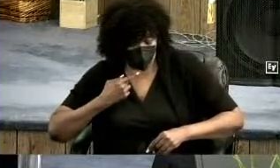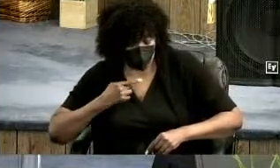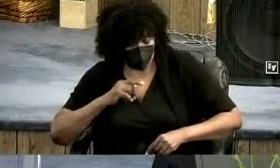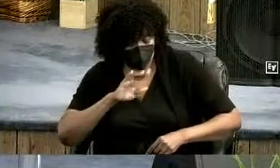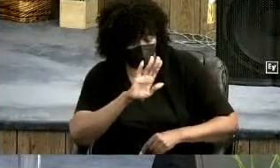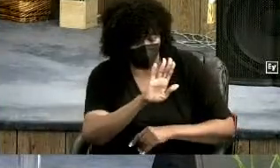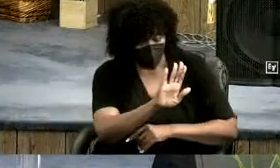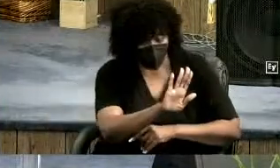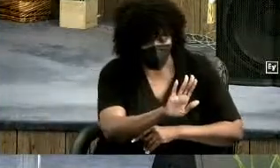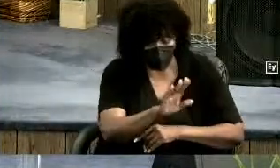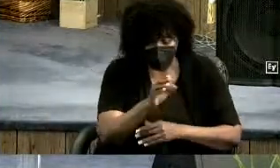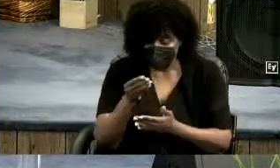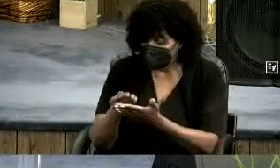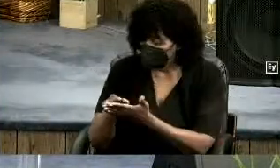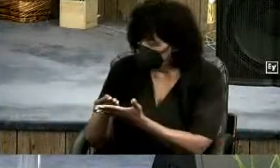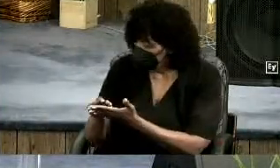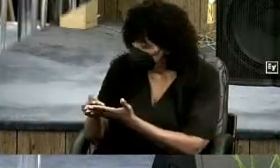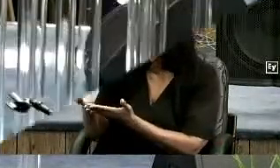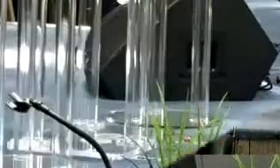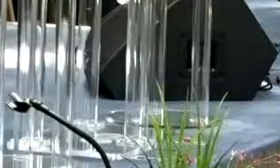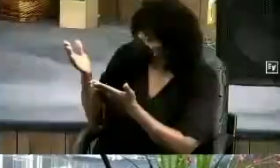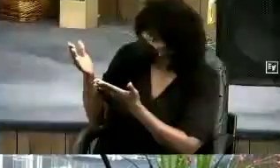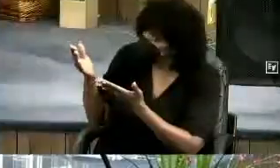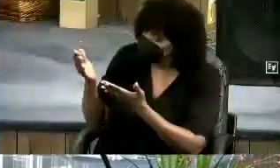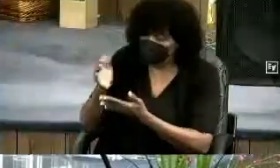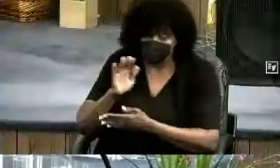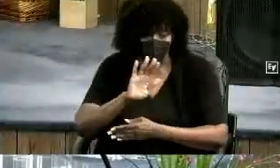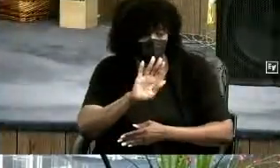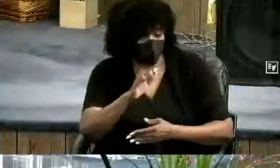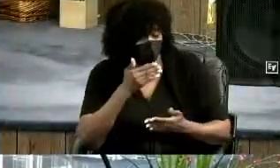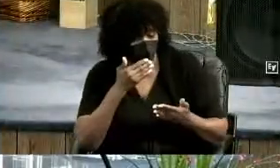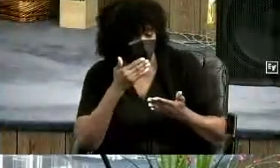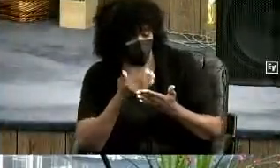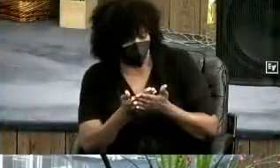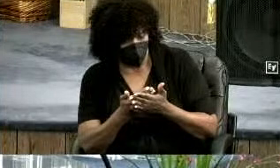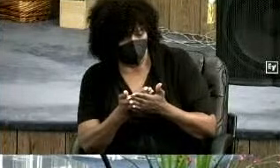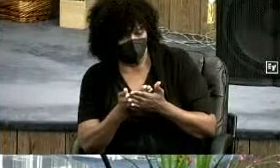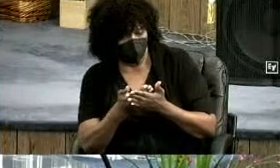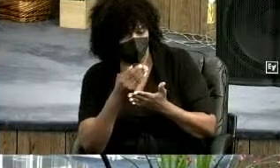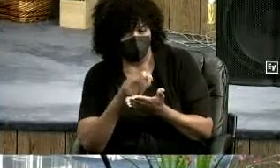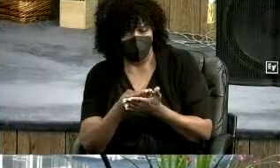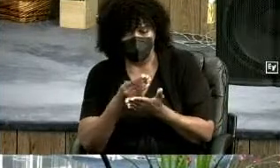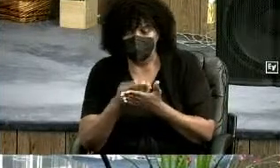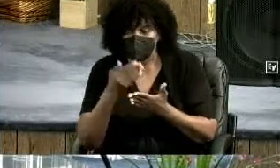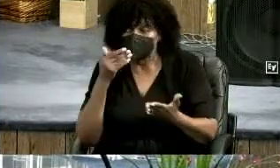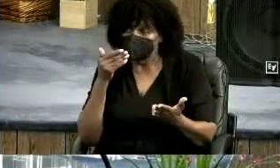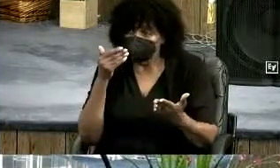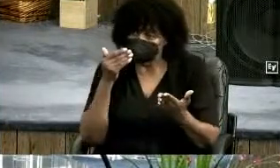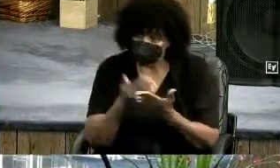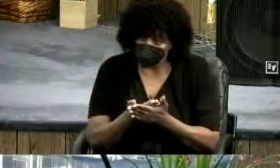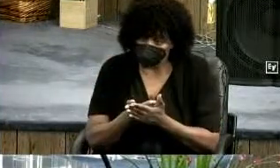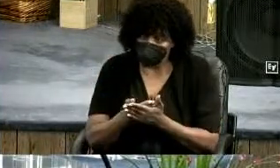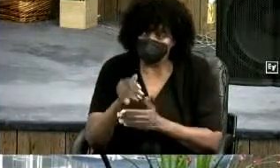Lord?" Y'all don't hear what I'm saying to you. "Is this good money, Lord?" Sister Jolly, I'm going to preach to you.